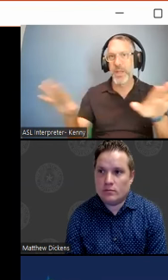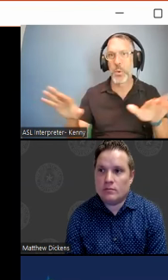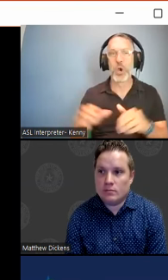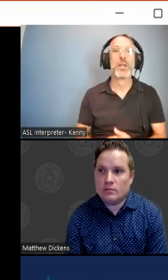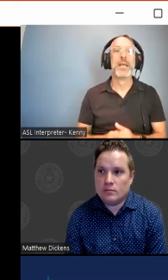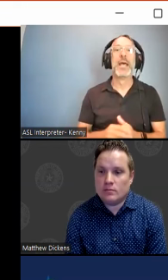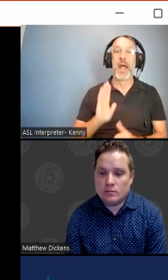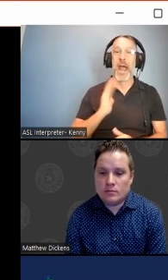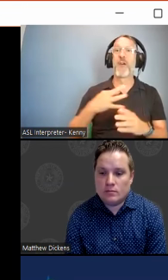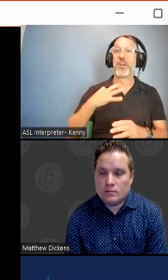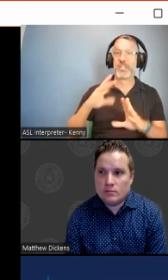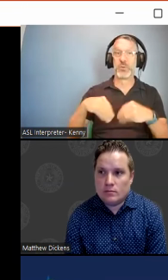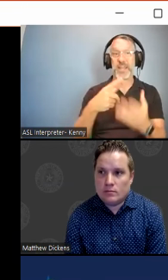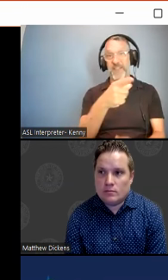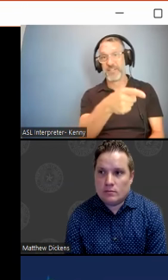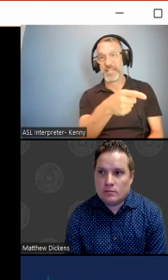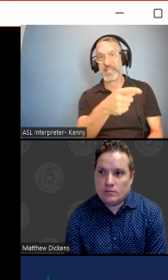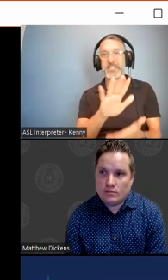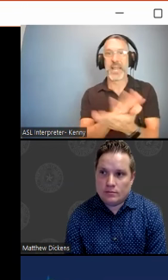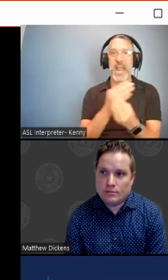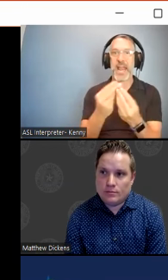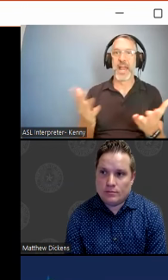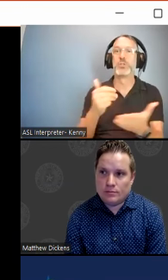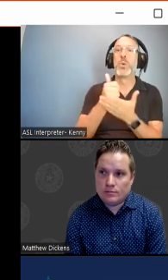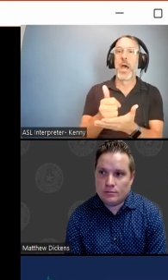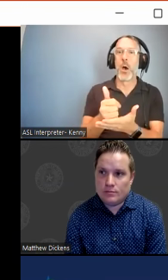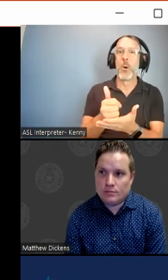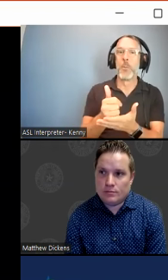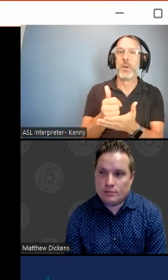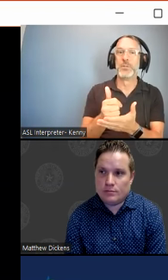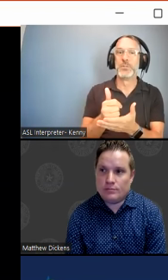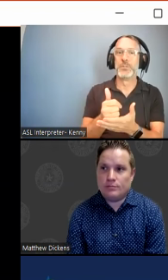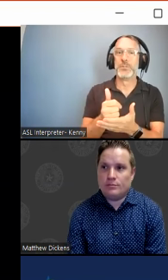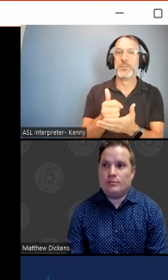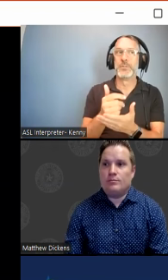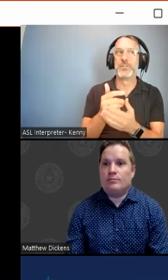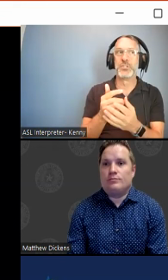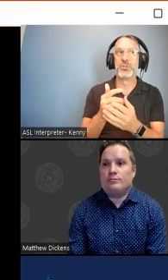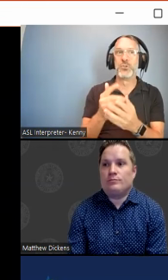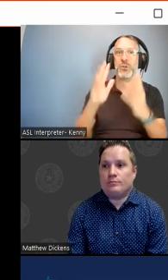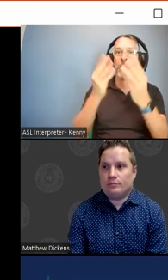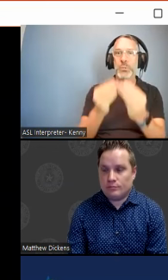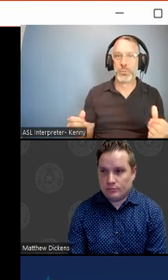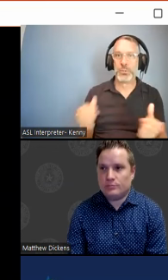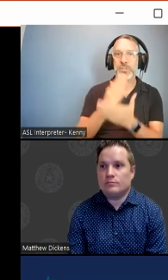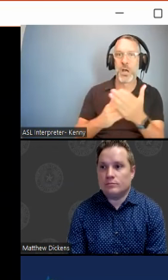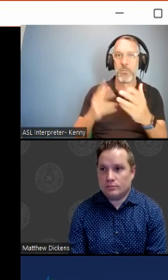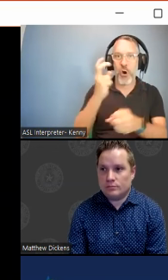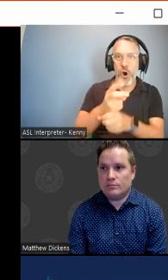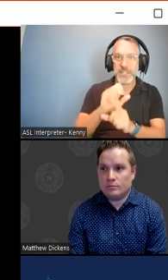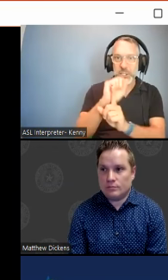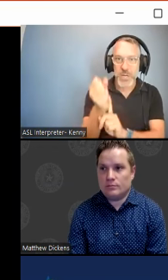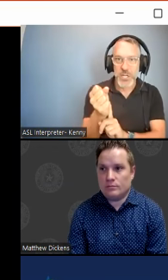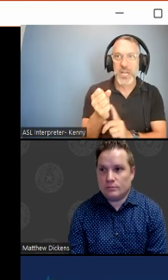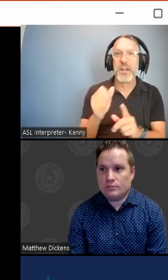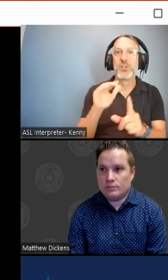give our volunteers these type of handouts, helps them just escalate some tense situations. And it also gets the word out